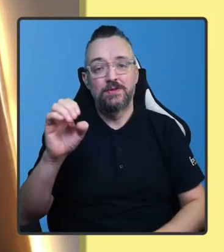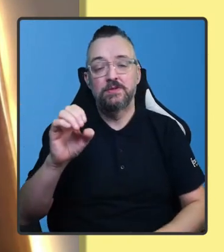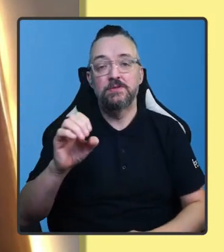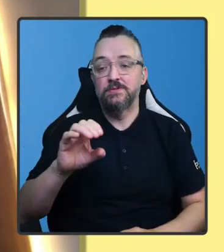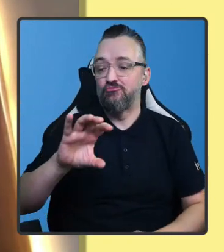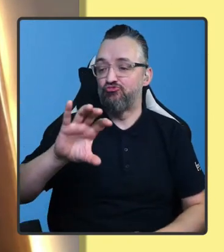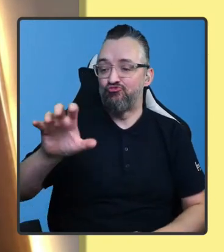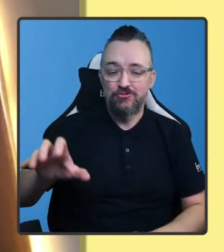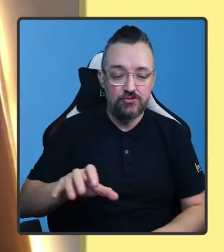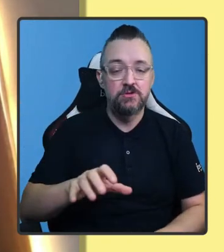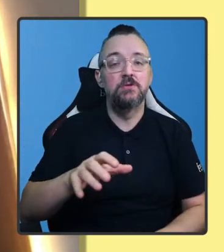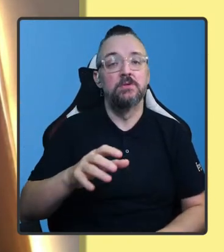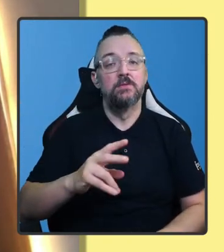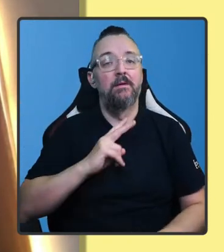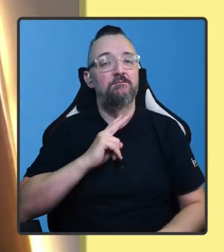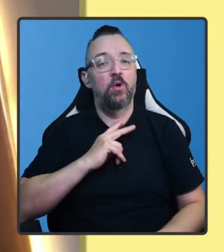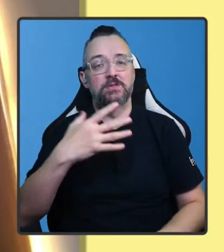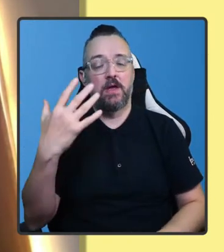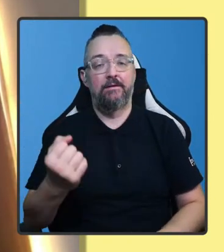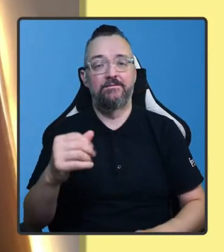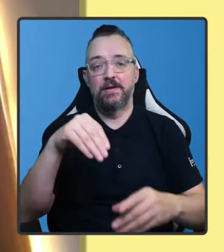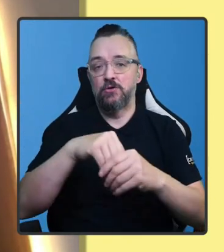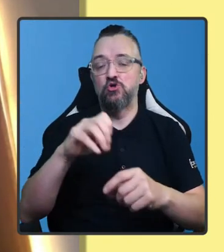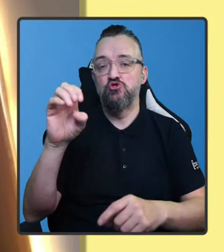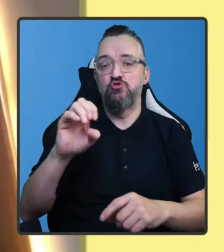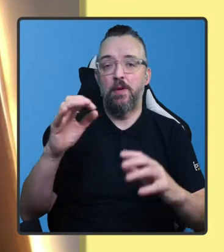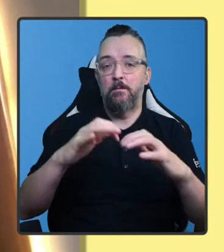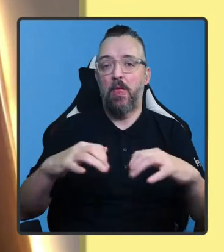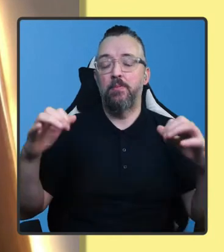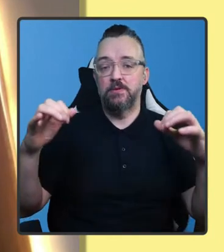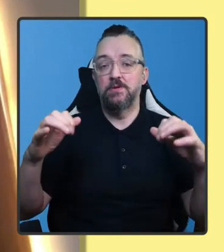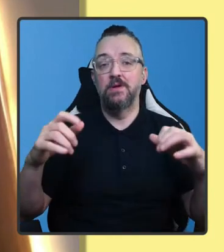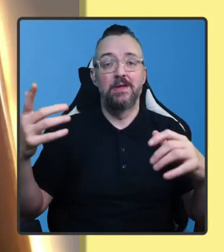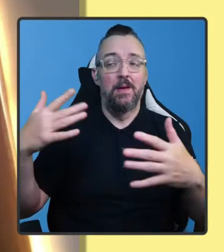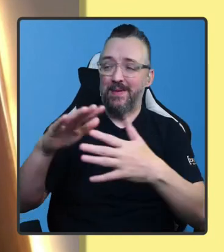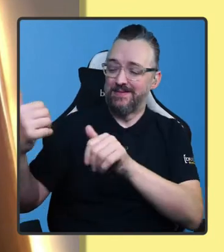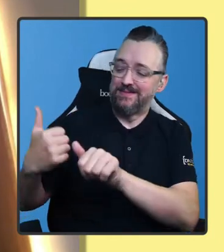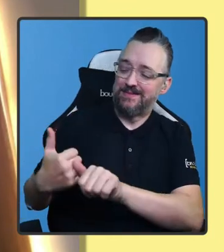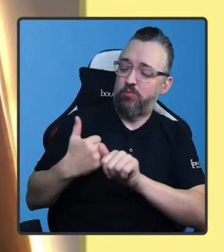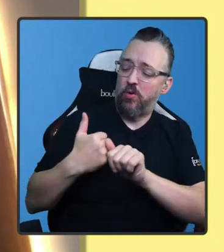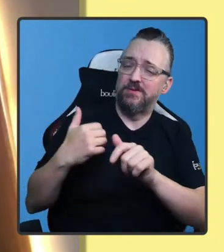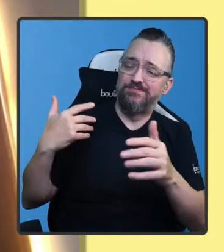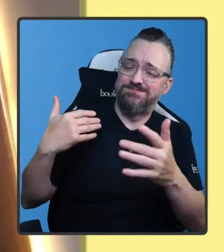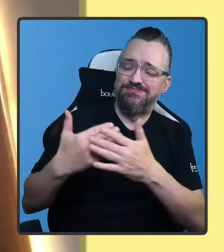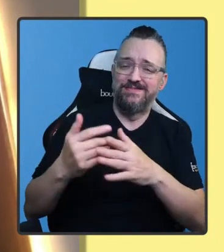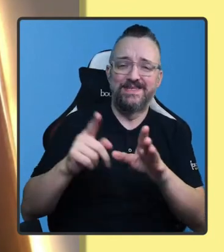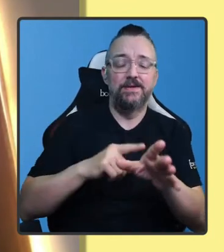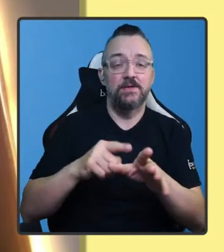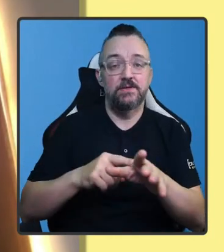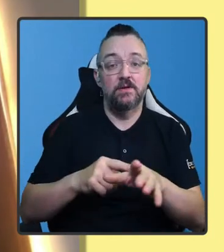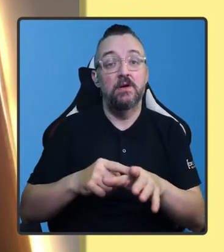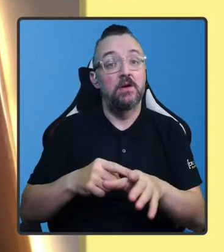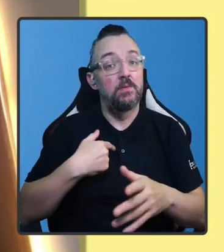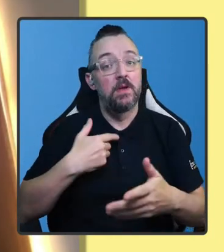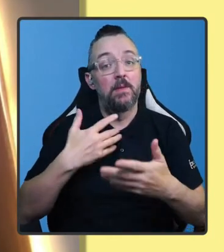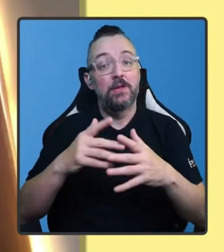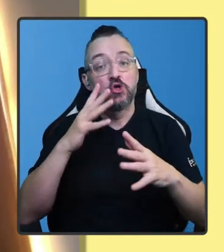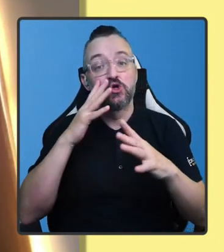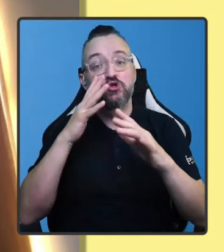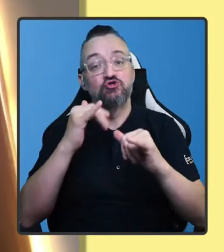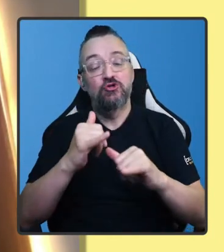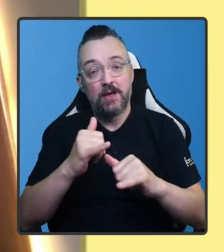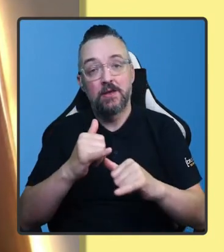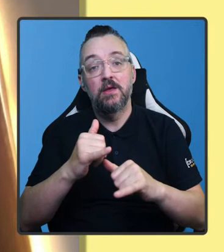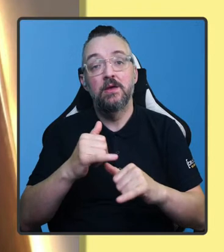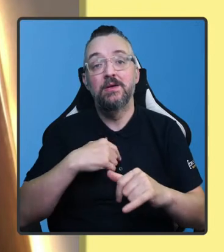in the European Parliament, and they have stood by us over the decades. And last time I checked, that's sadly what we still are,